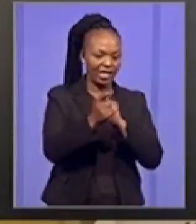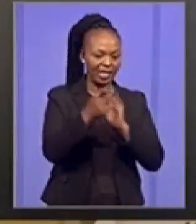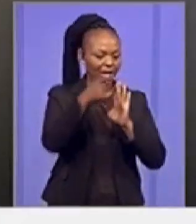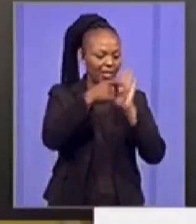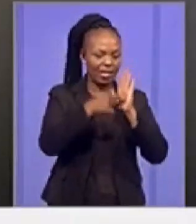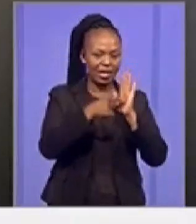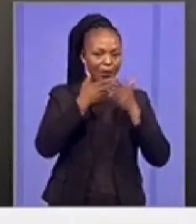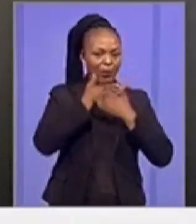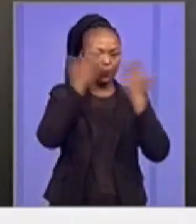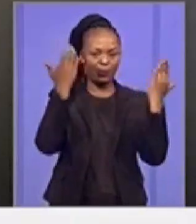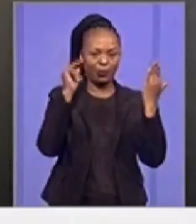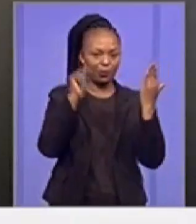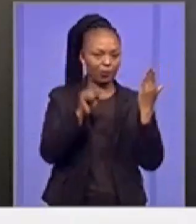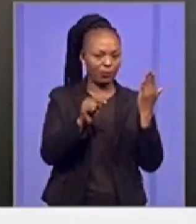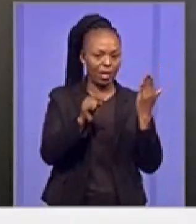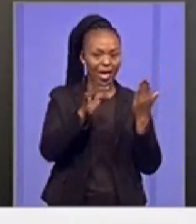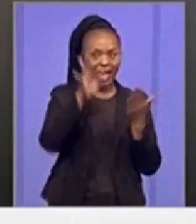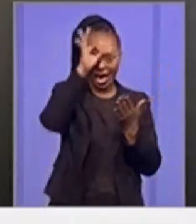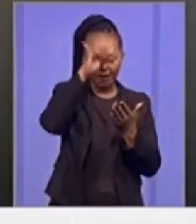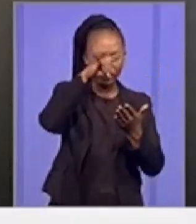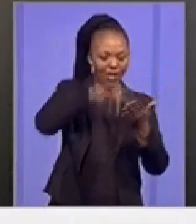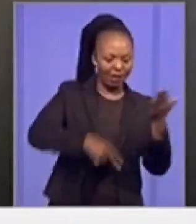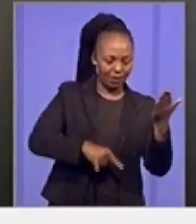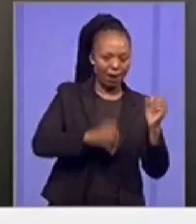the original affidavit